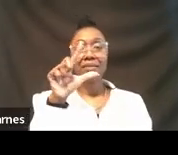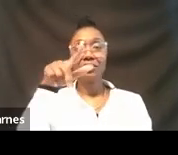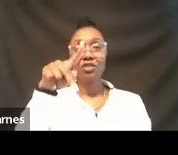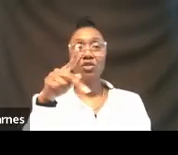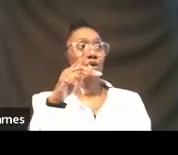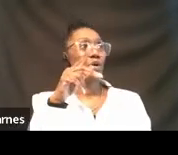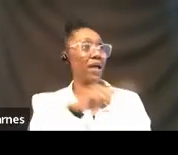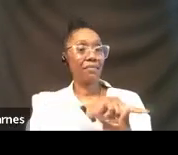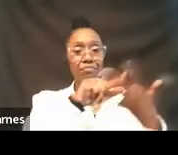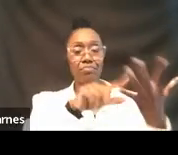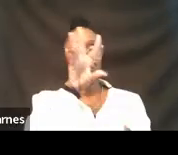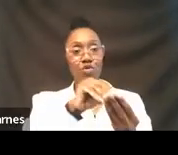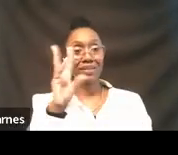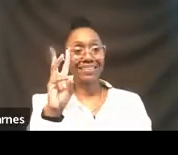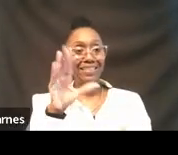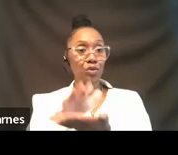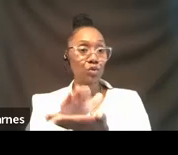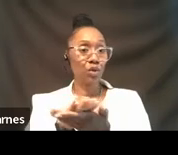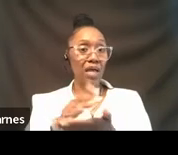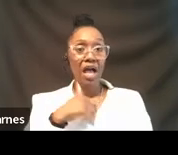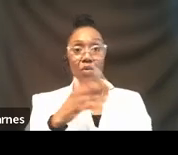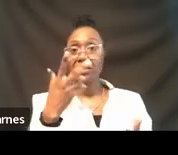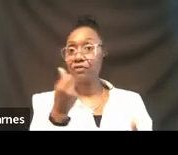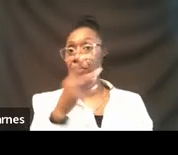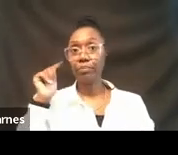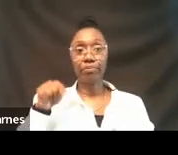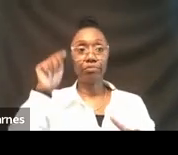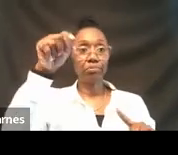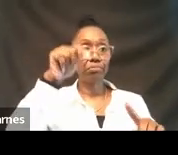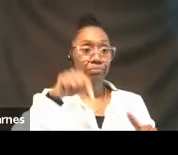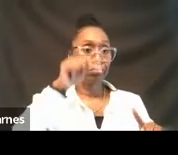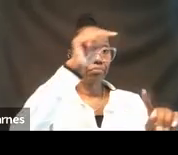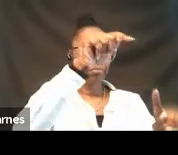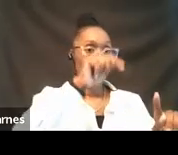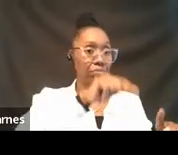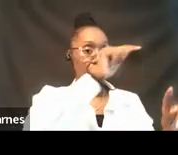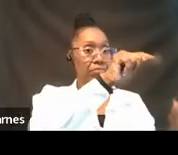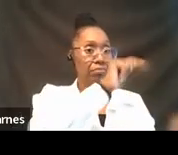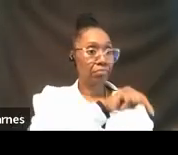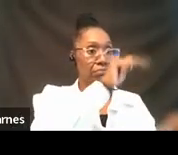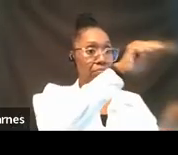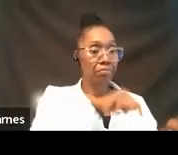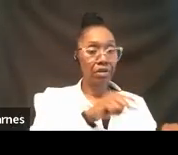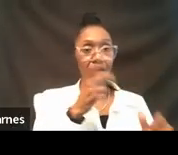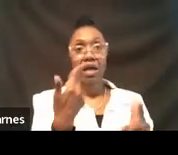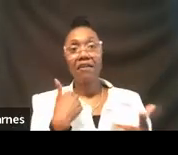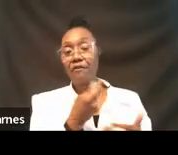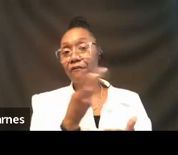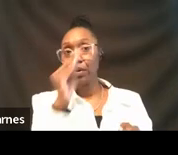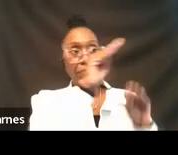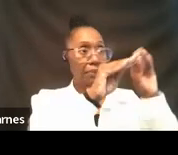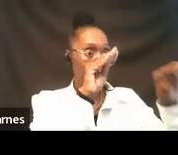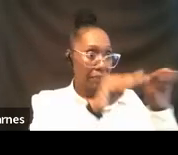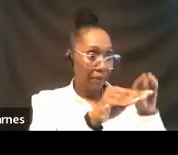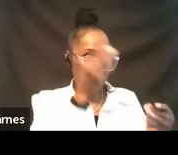miles. So I was in several different areas of the city with several different pieces of information to put in. And so that's a